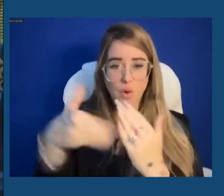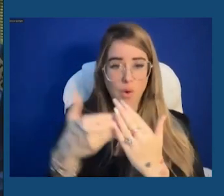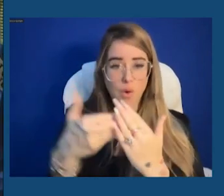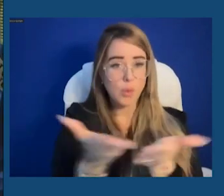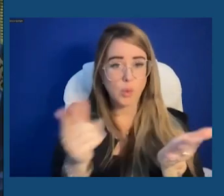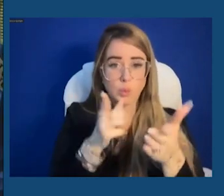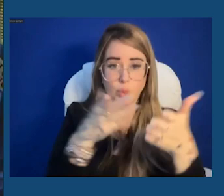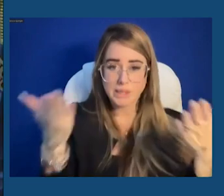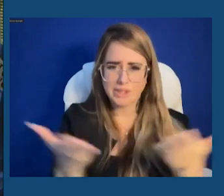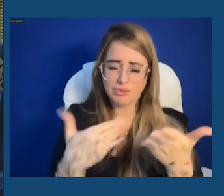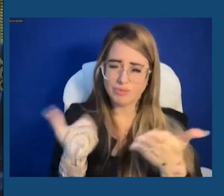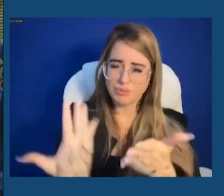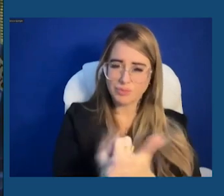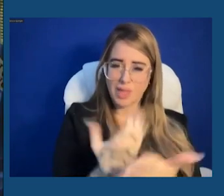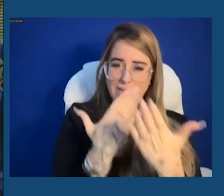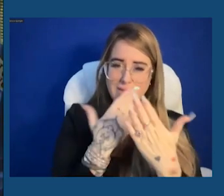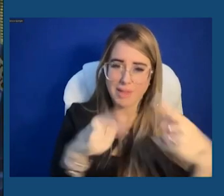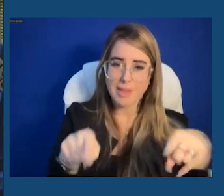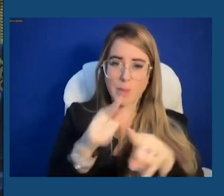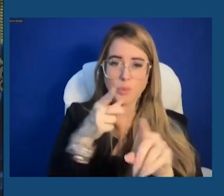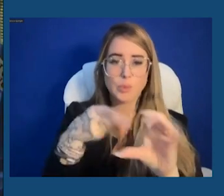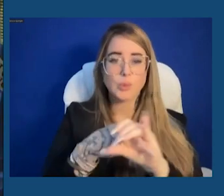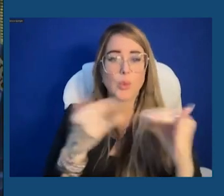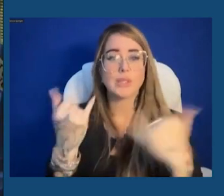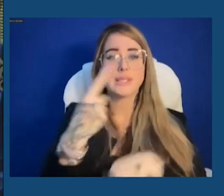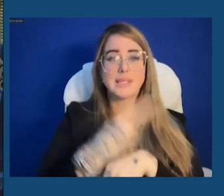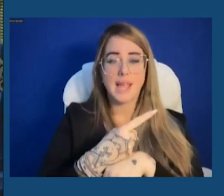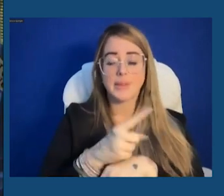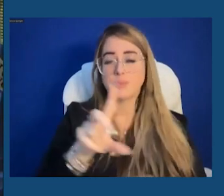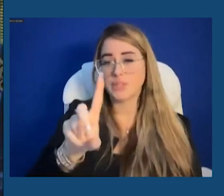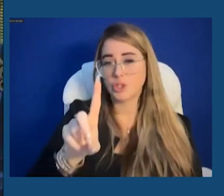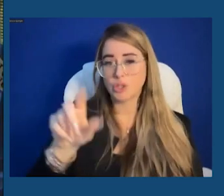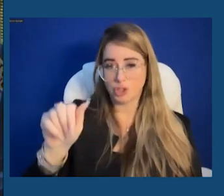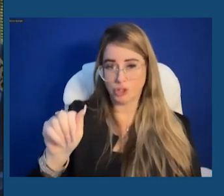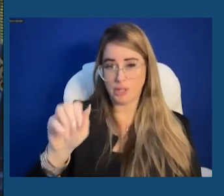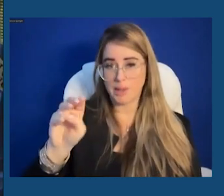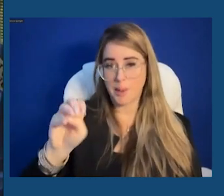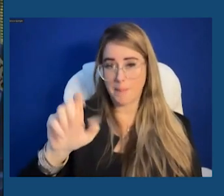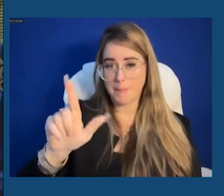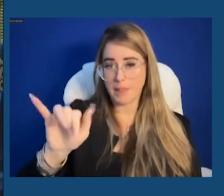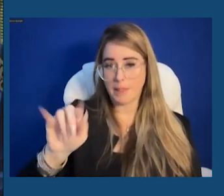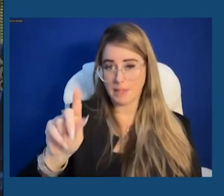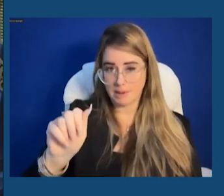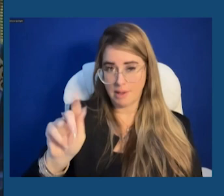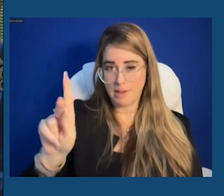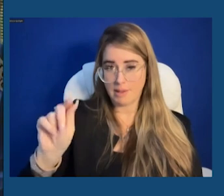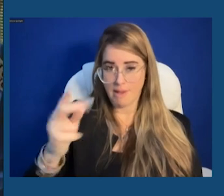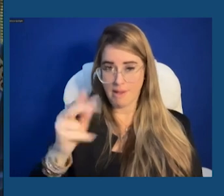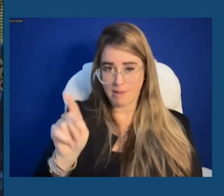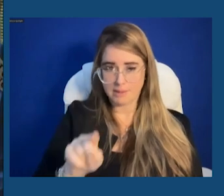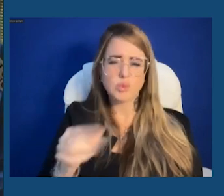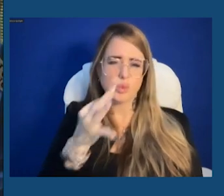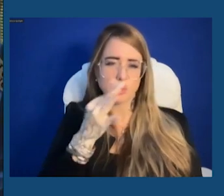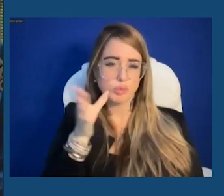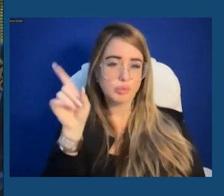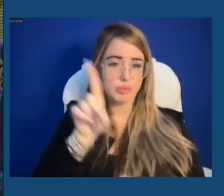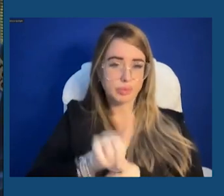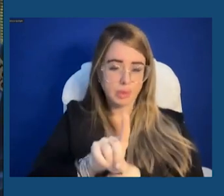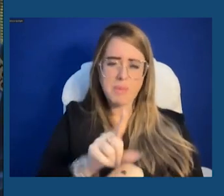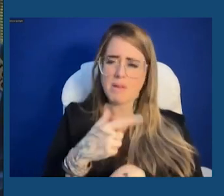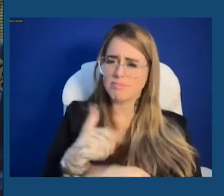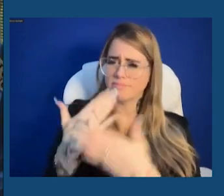want to thank them for joining me. We have our district attorney, Melinda Katz, who will be delivering remarks. I want to thank her for being on the front line